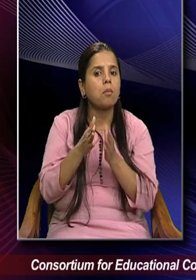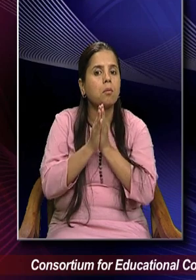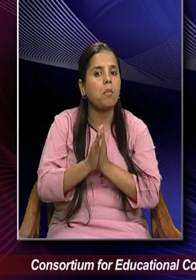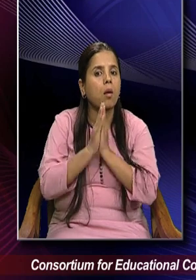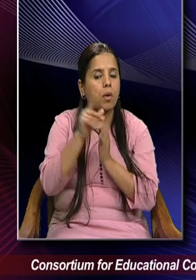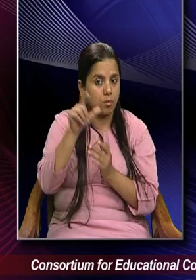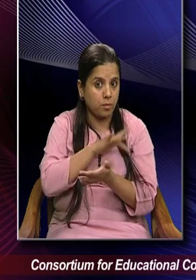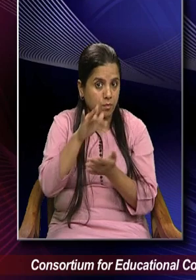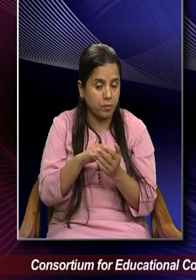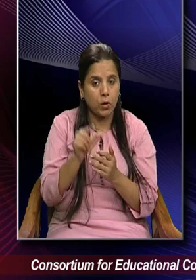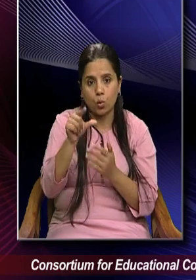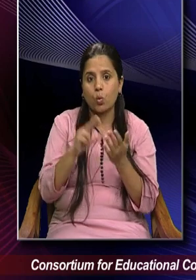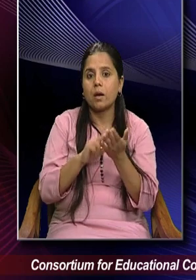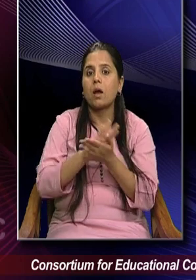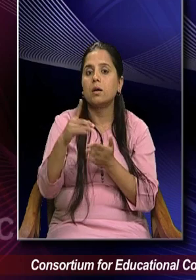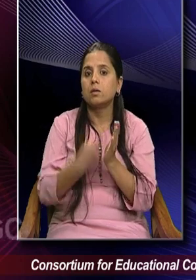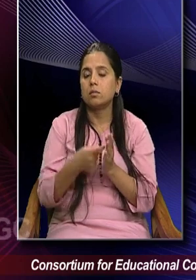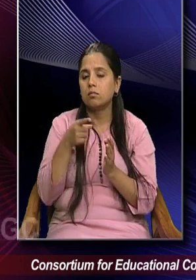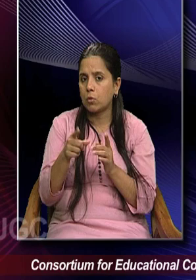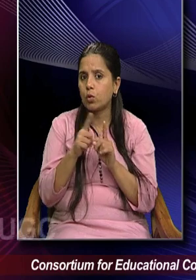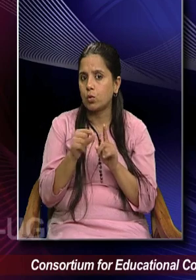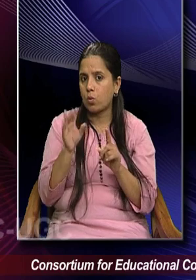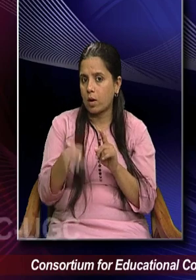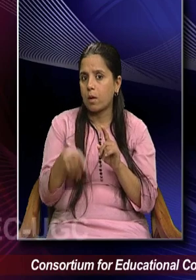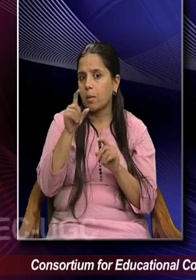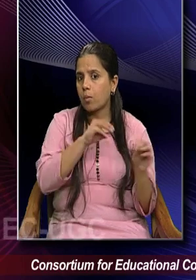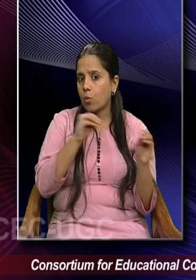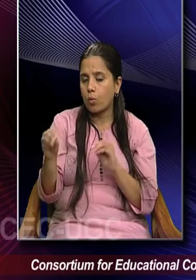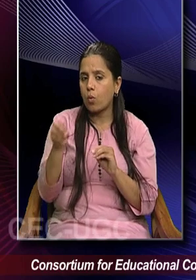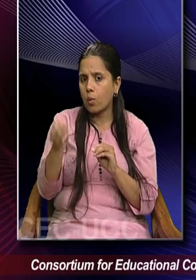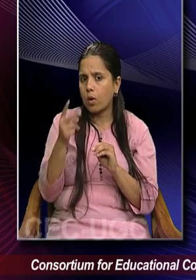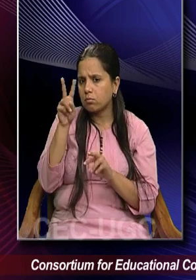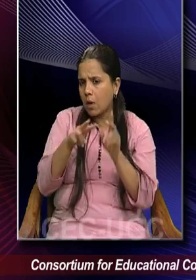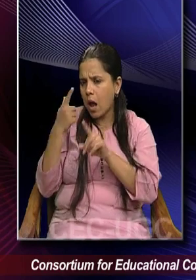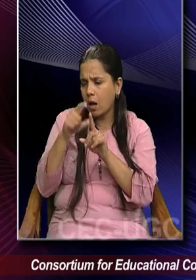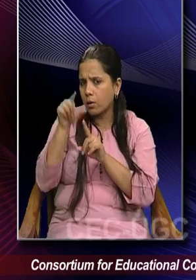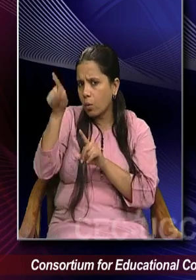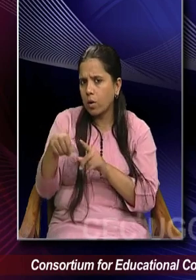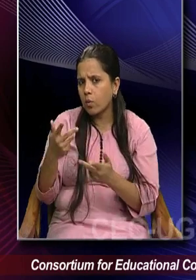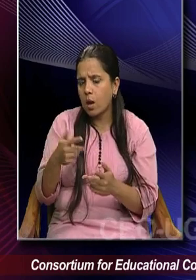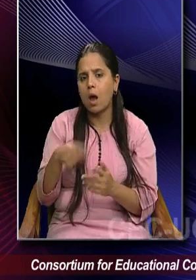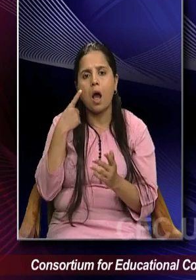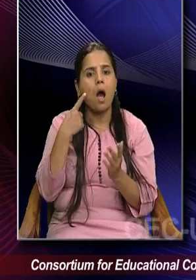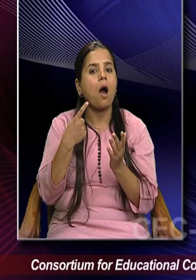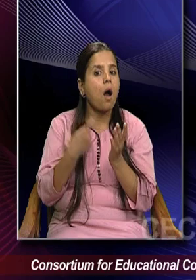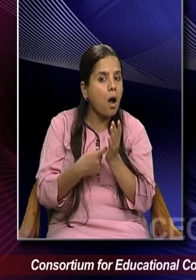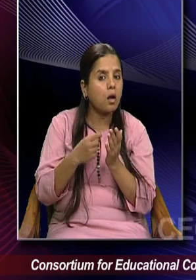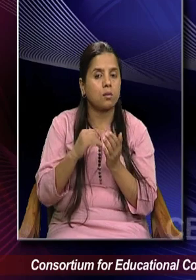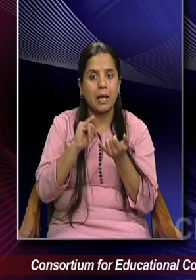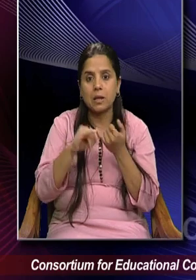UNHCR conducts refugee status determination, RSD for these